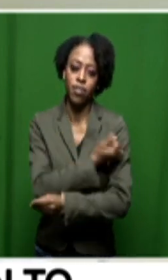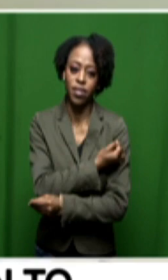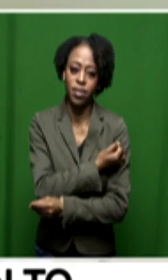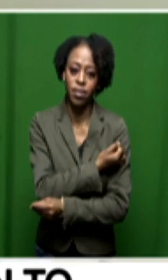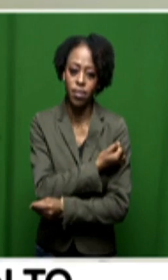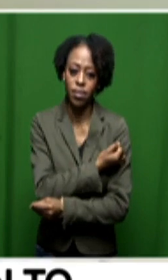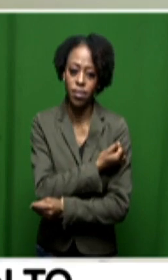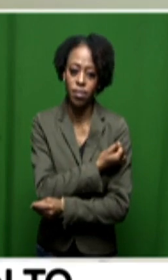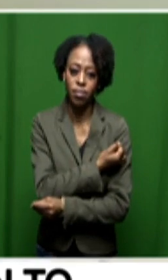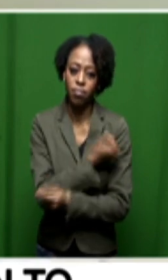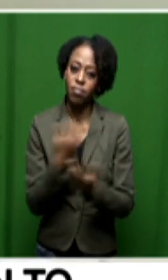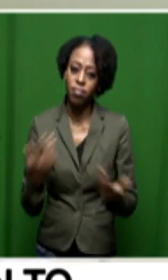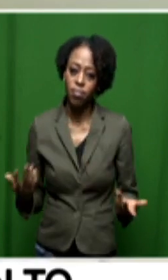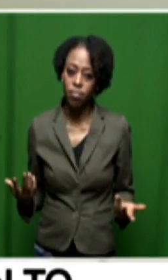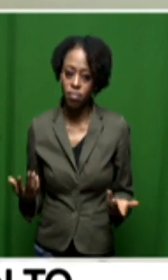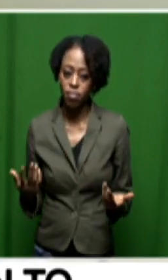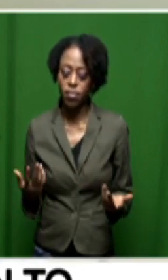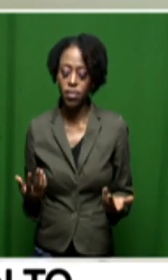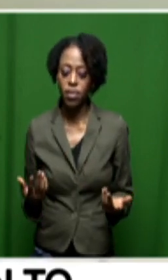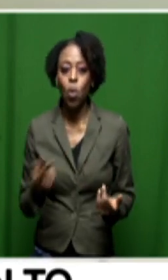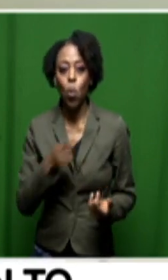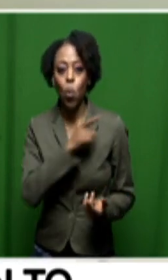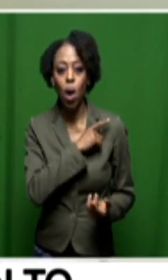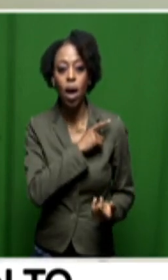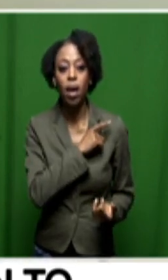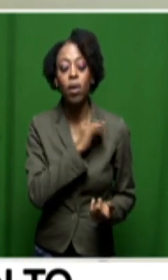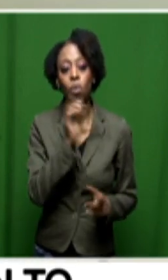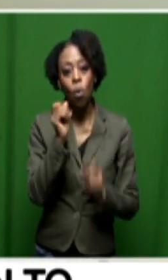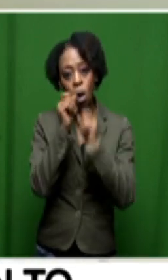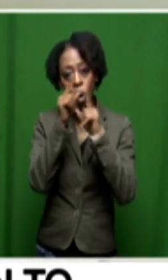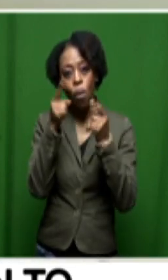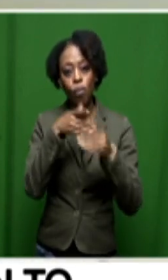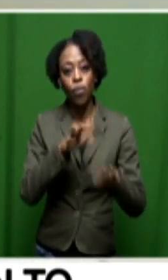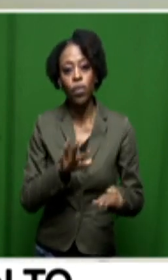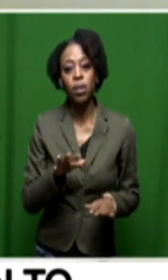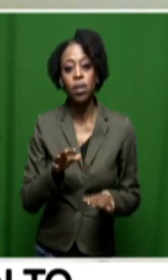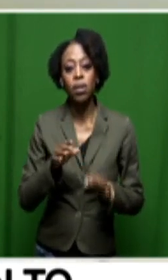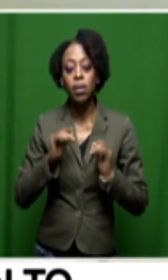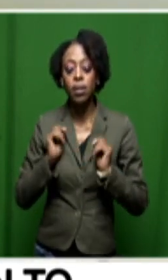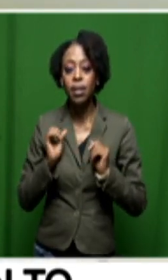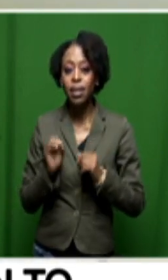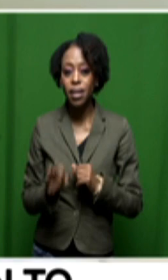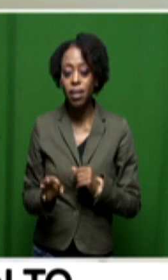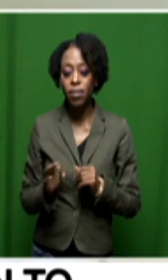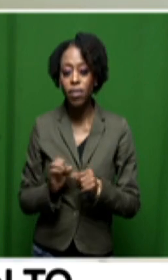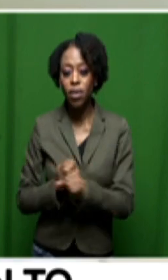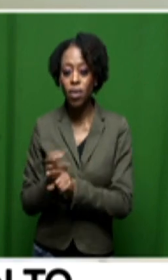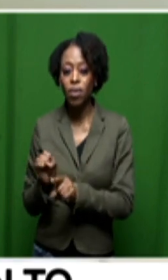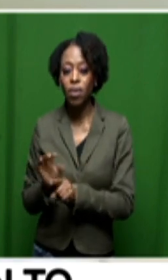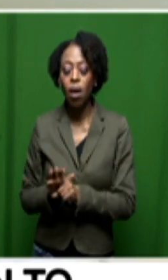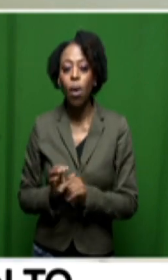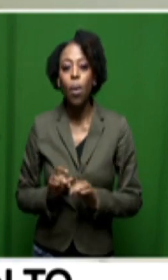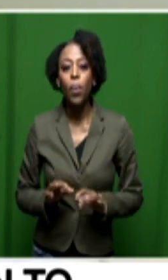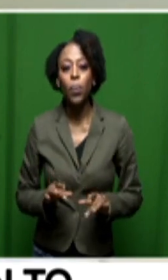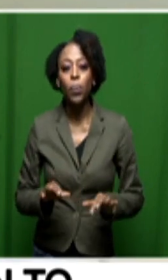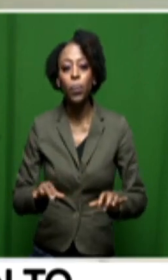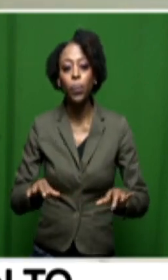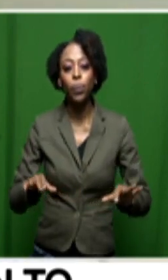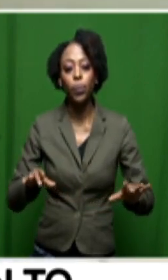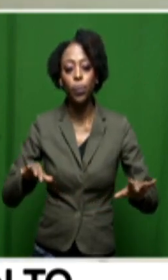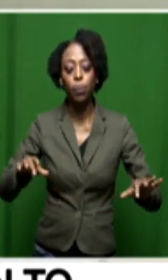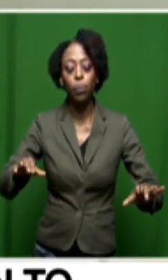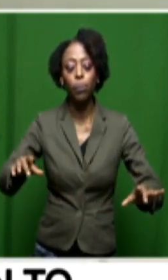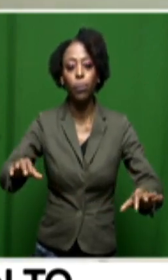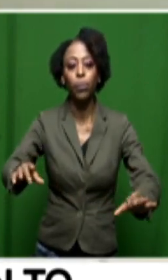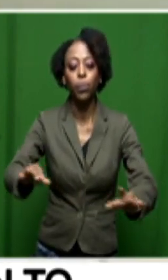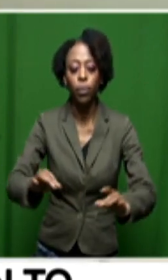as rapidly as you need them, because as you know, if you let the epidemic fester, it gets bigger and